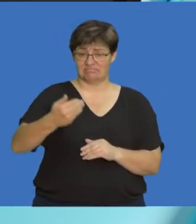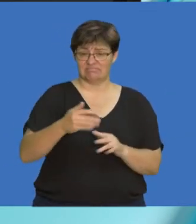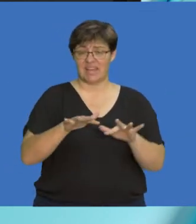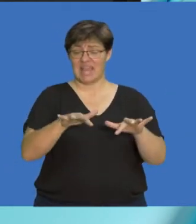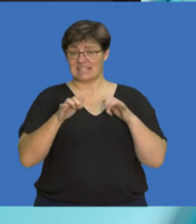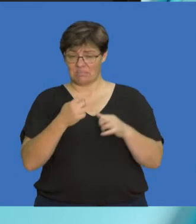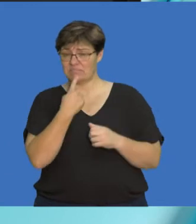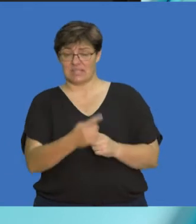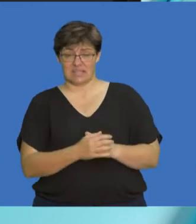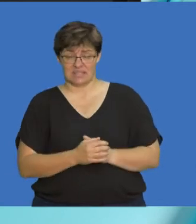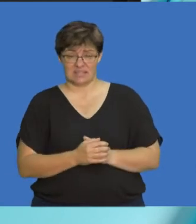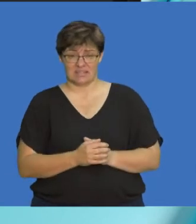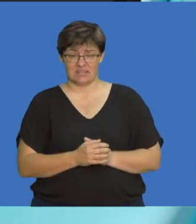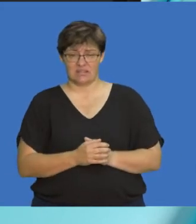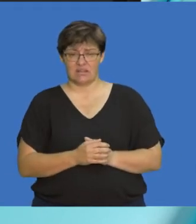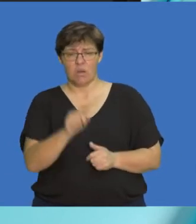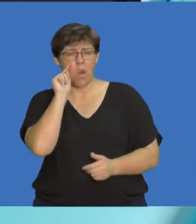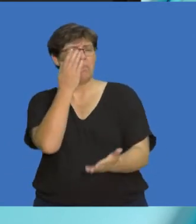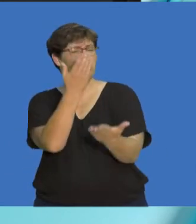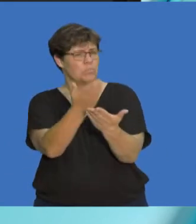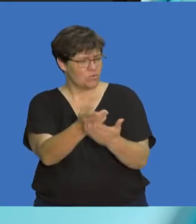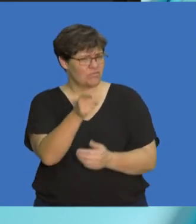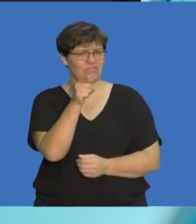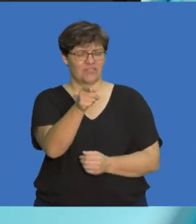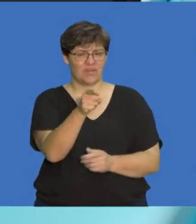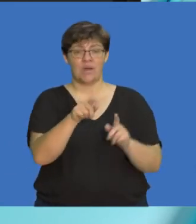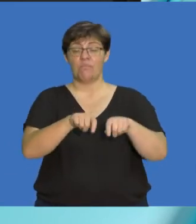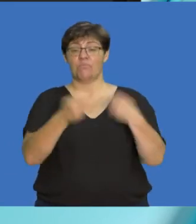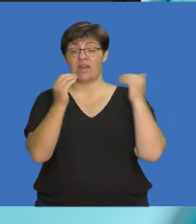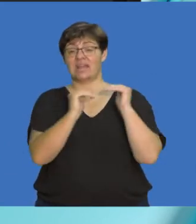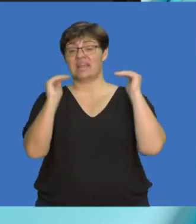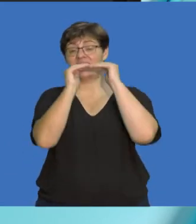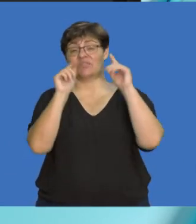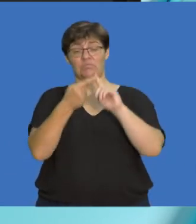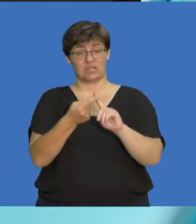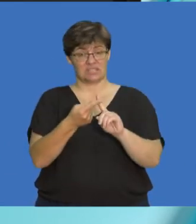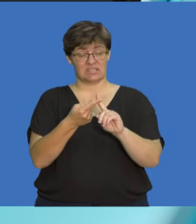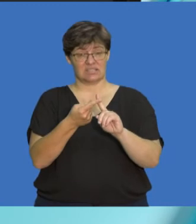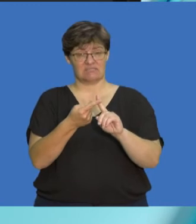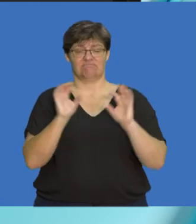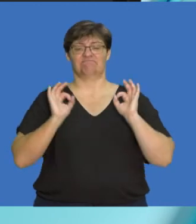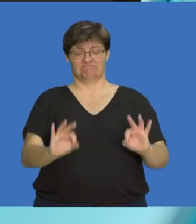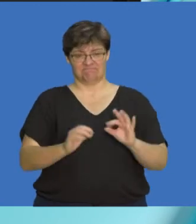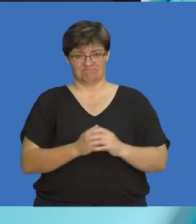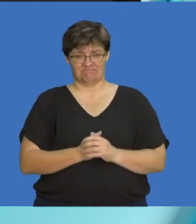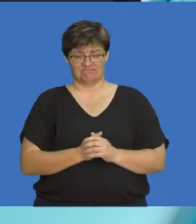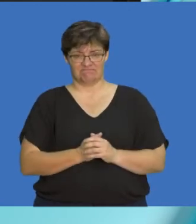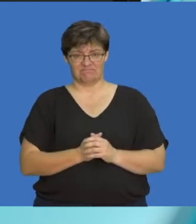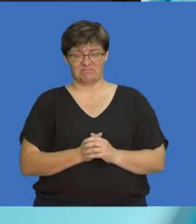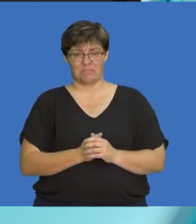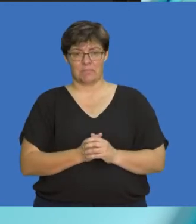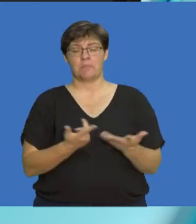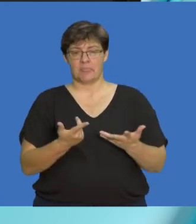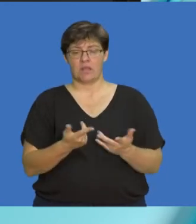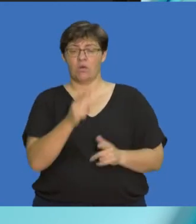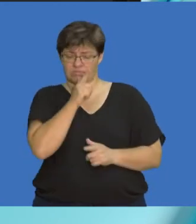saying, prove that the break-even point is correct. That means they could have told